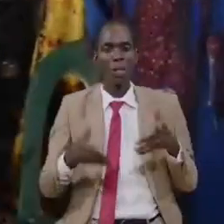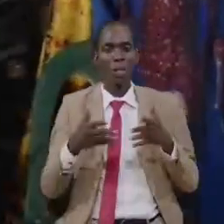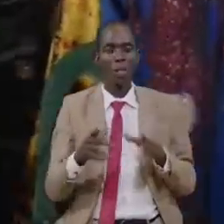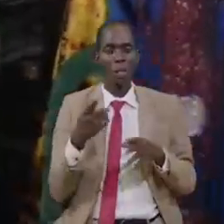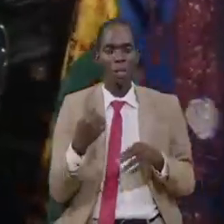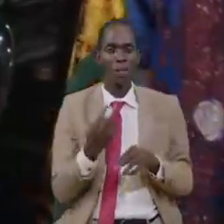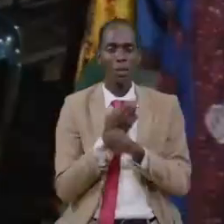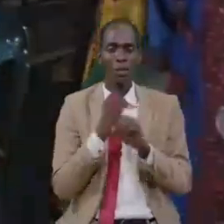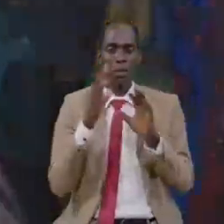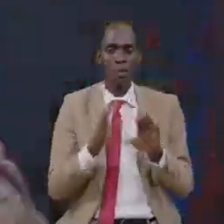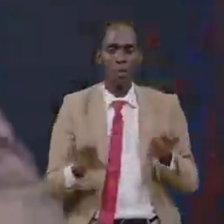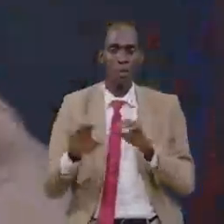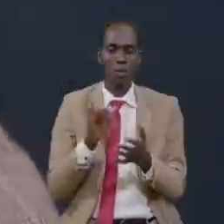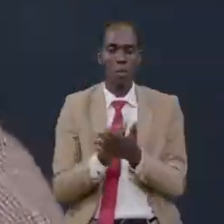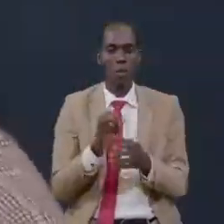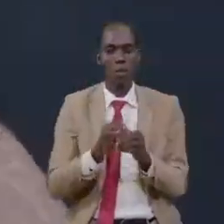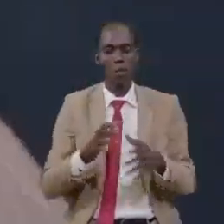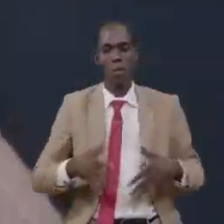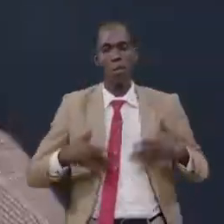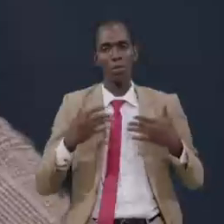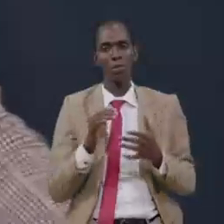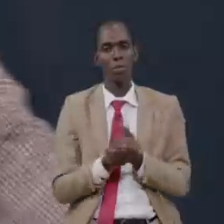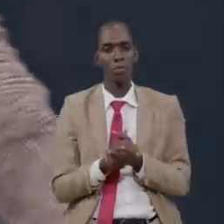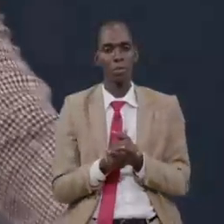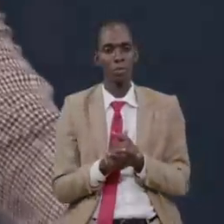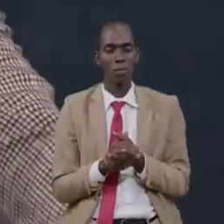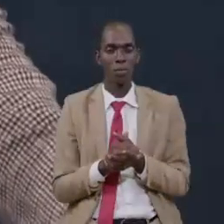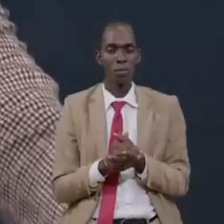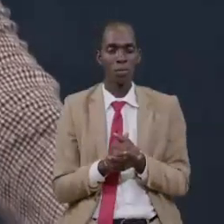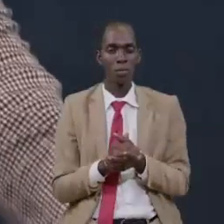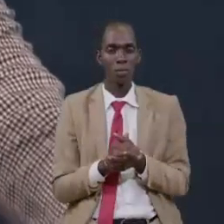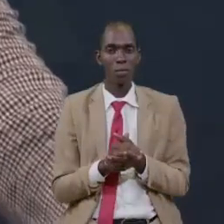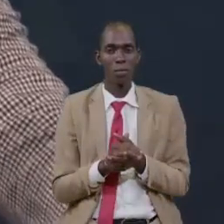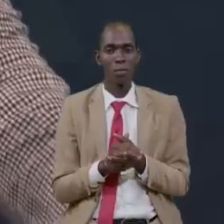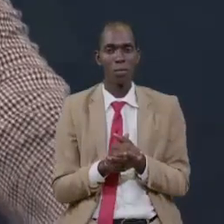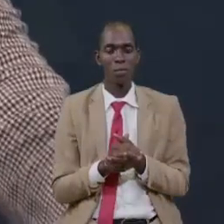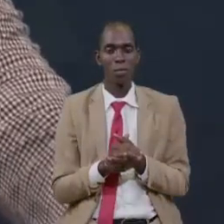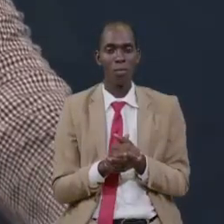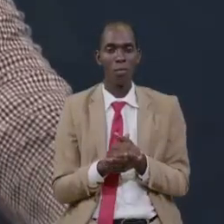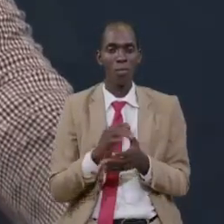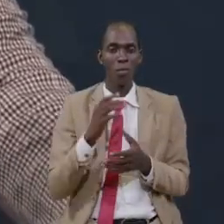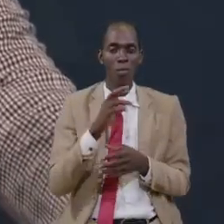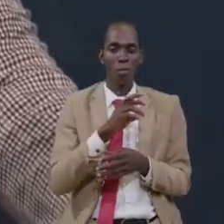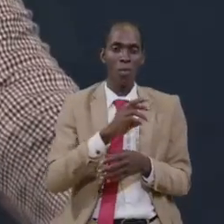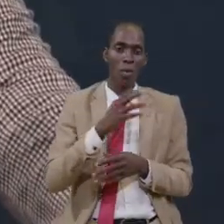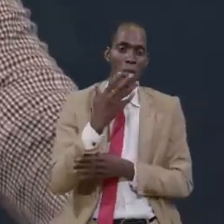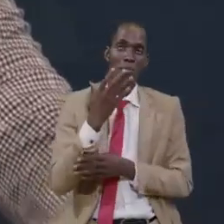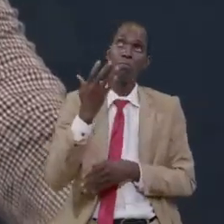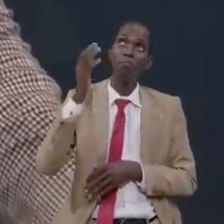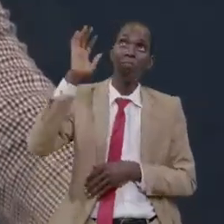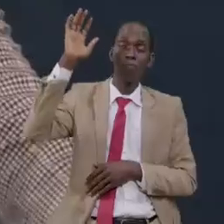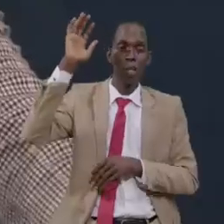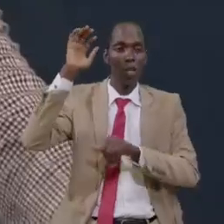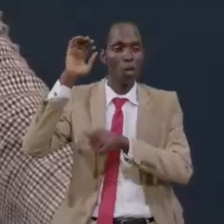life. Raise up the hand. Let the other hand where you have the challenge. You're